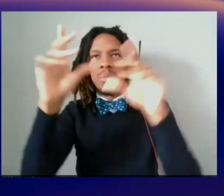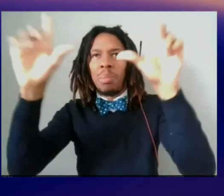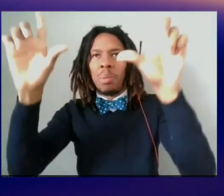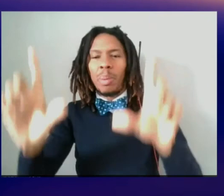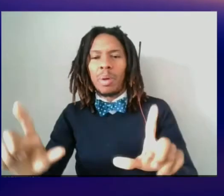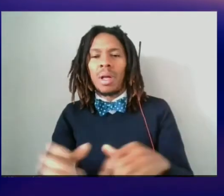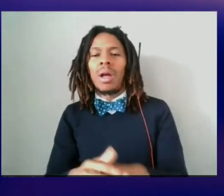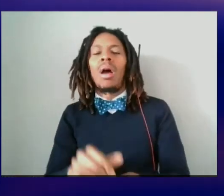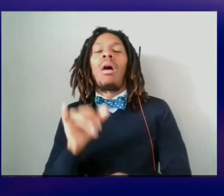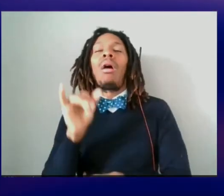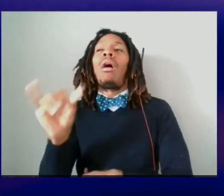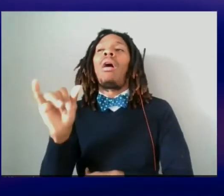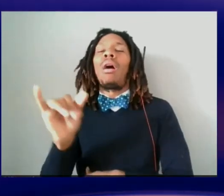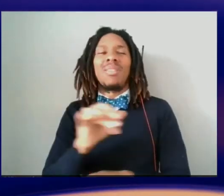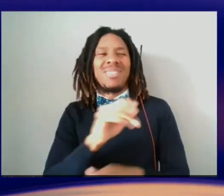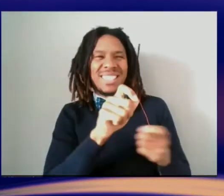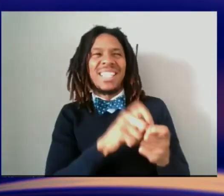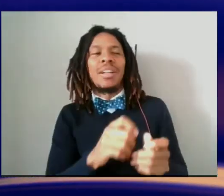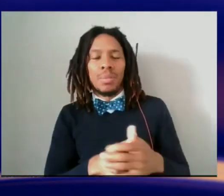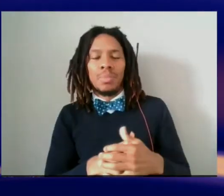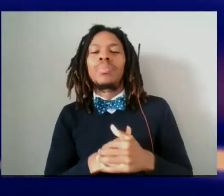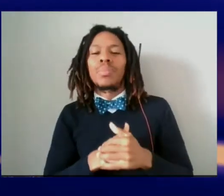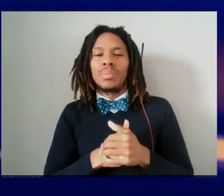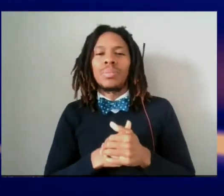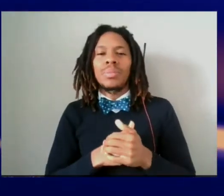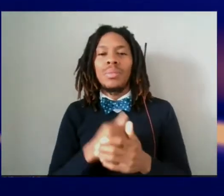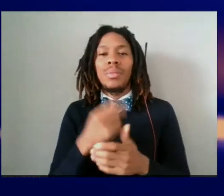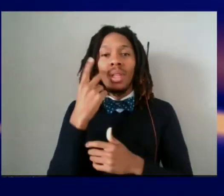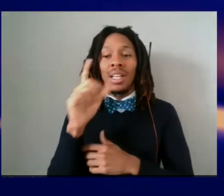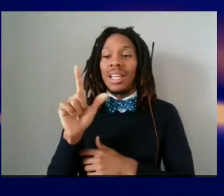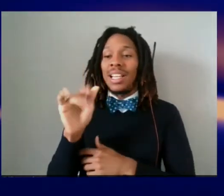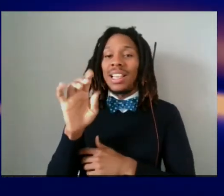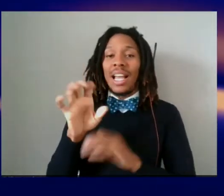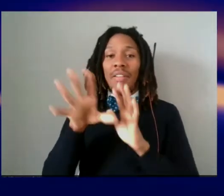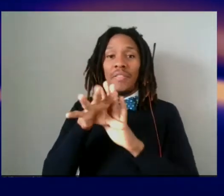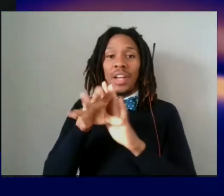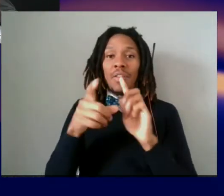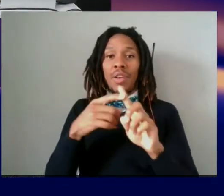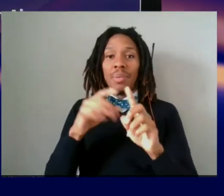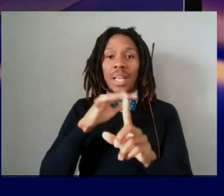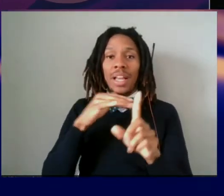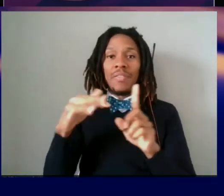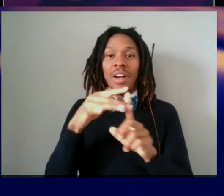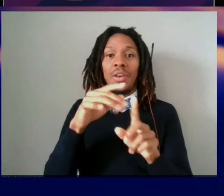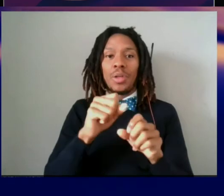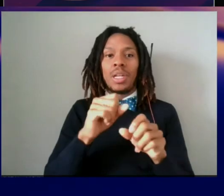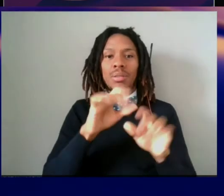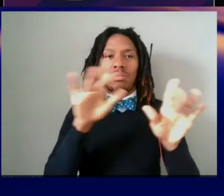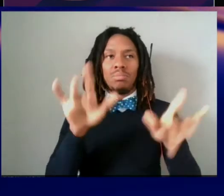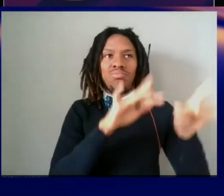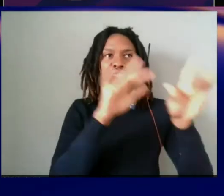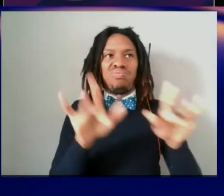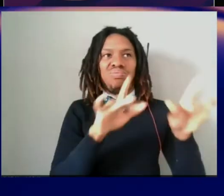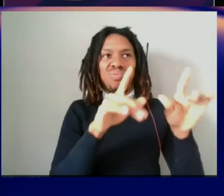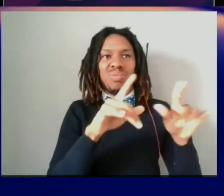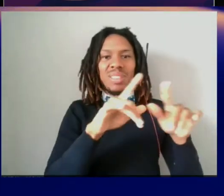is live video from the environment. You can be playing that as well, and